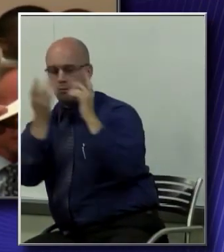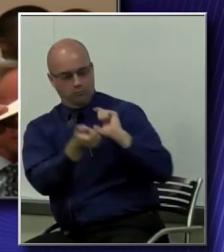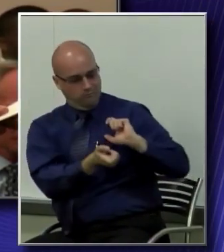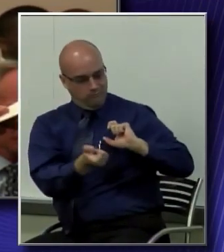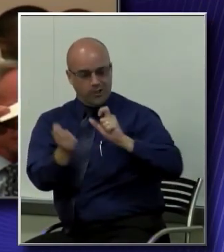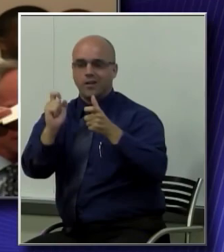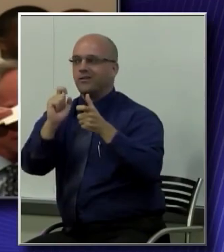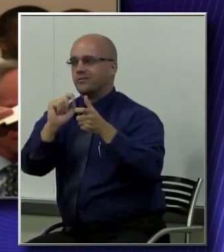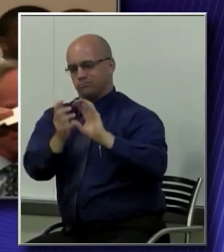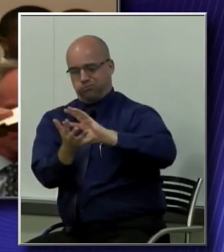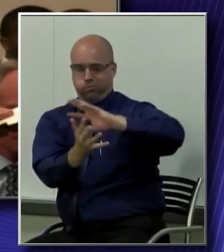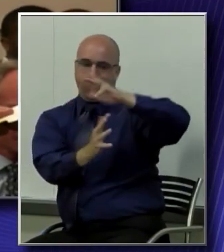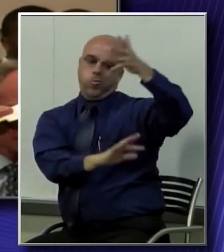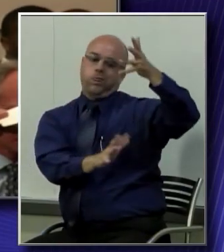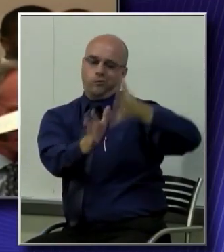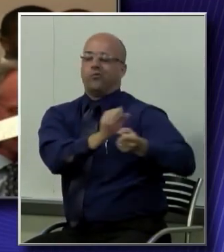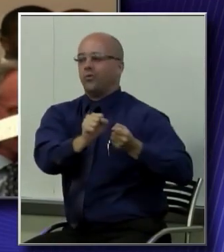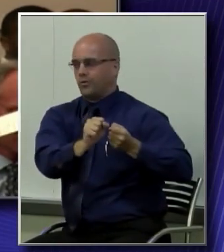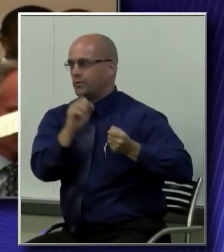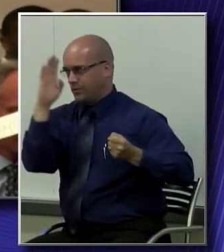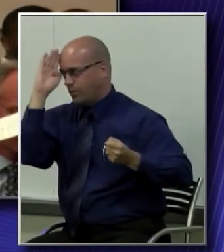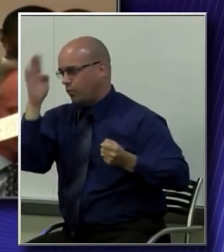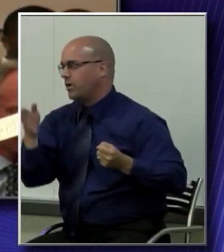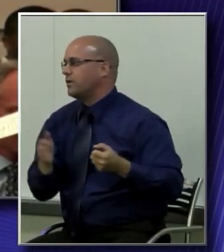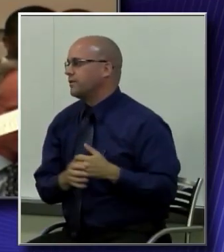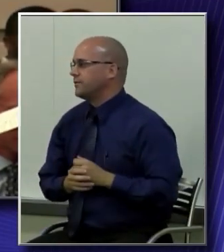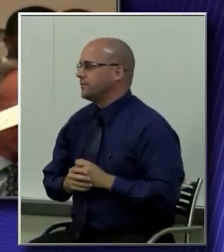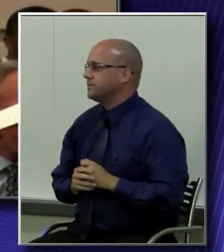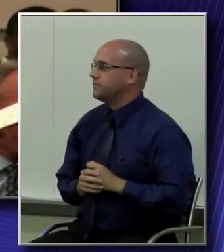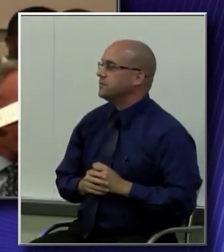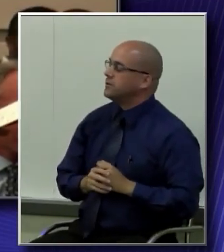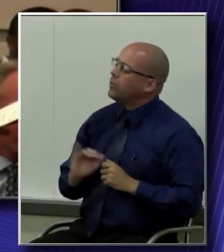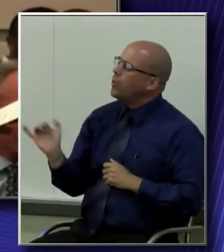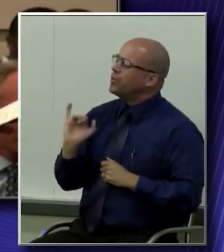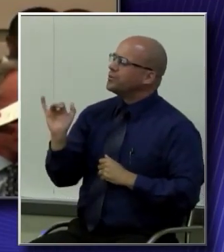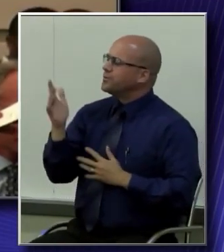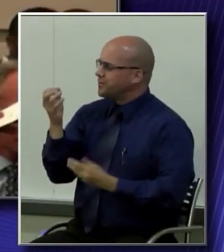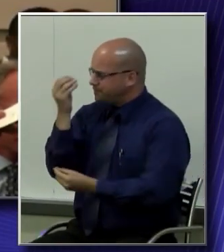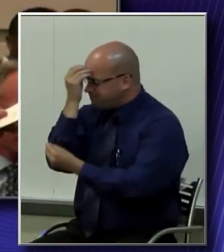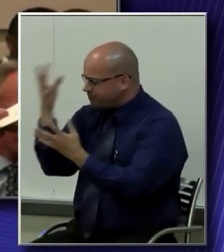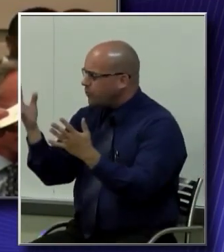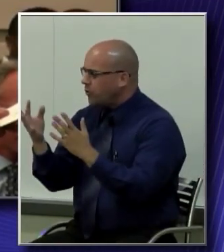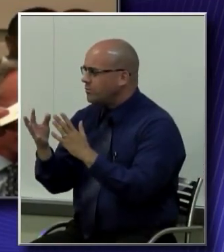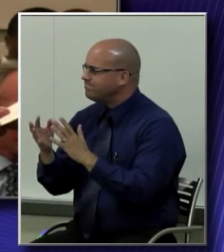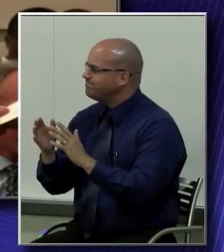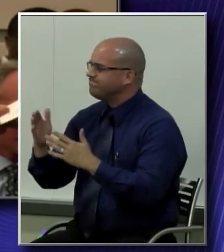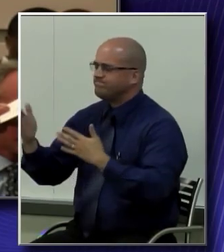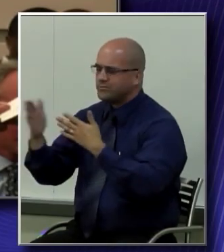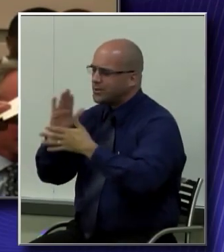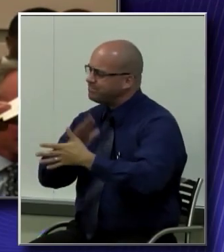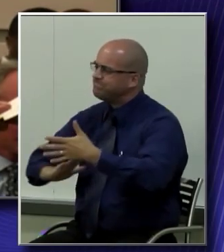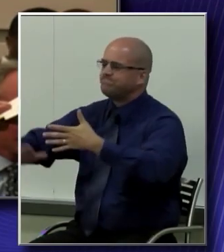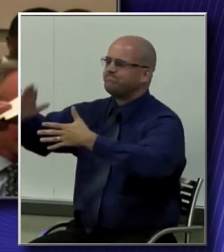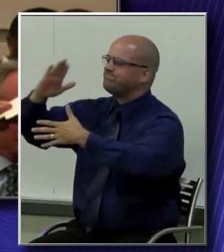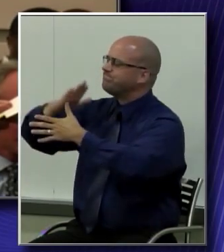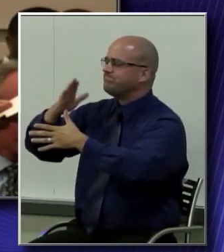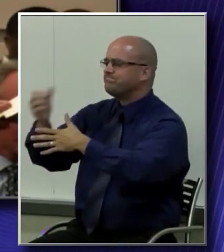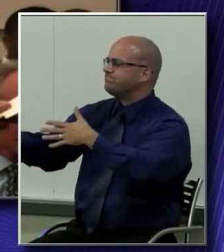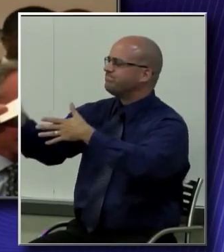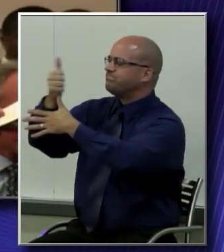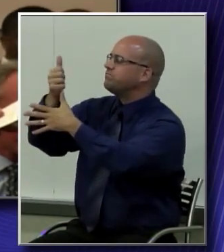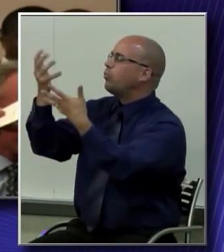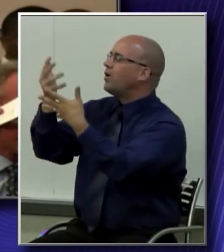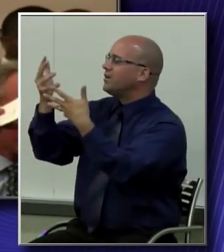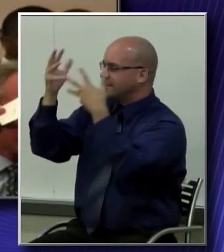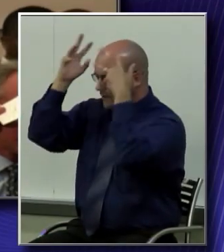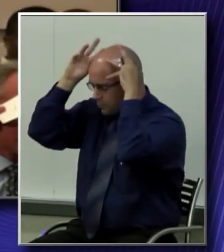Finally, I'd like to note that with respect to the policy and highest priorities for the president of such a great system, we need a president who is committed